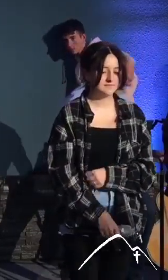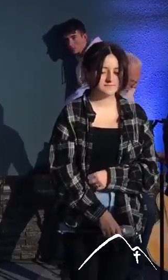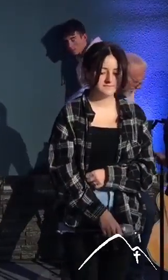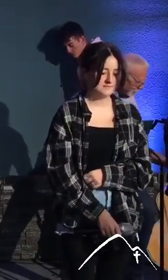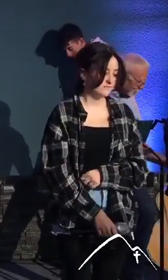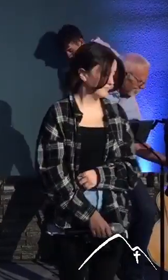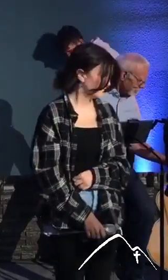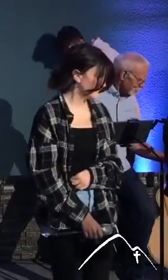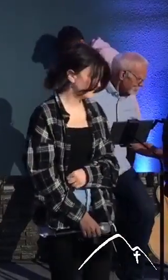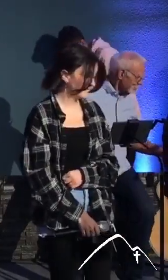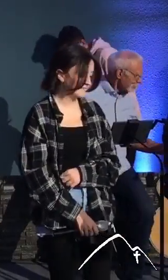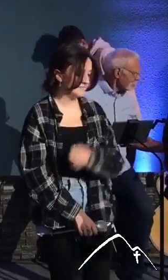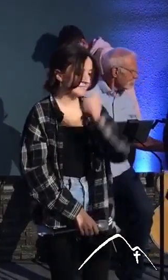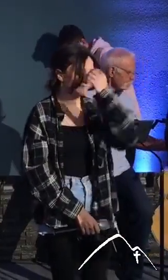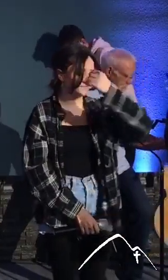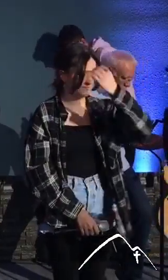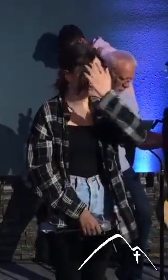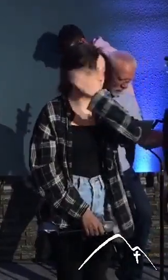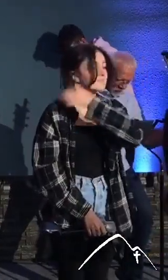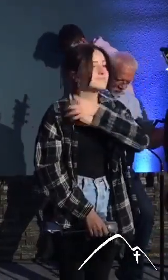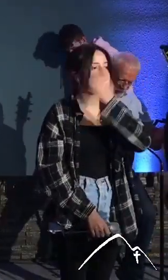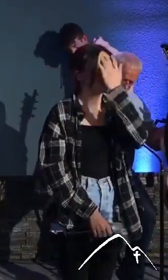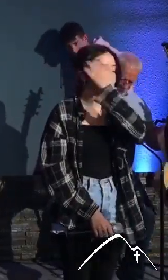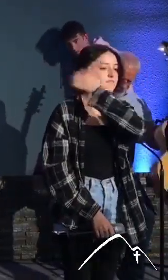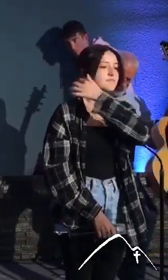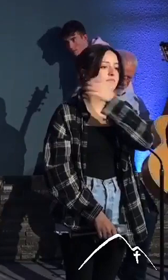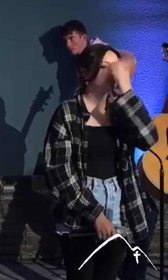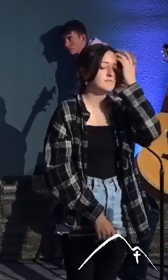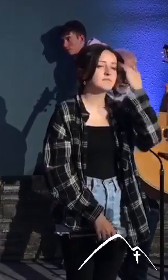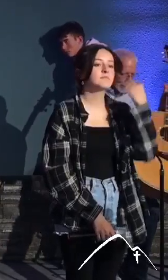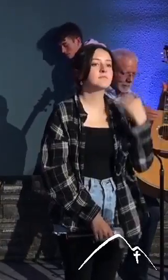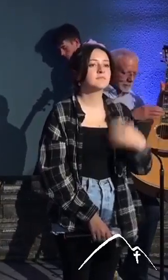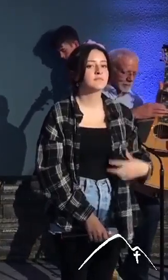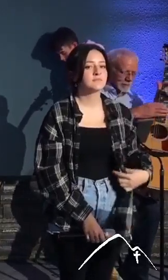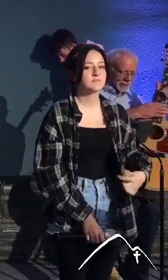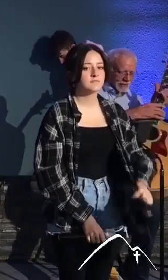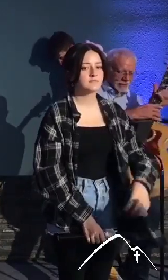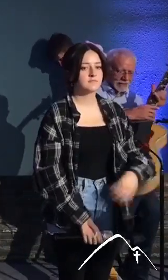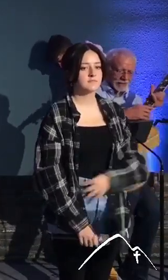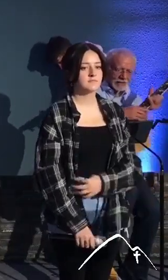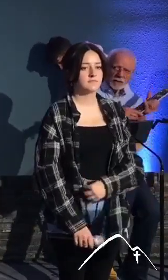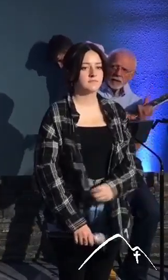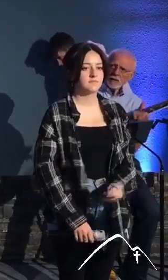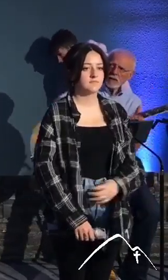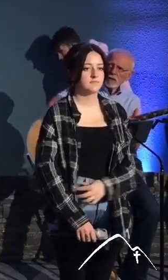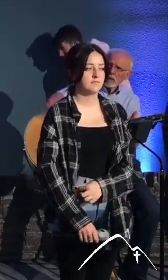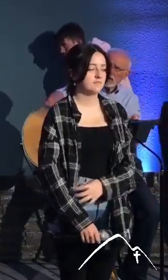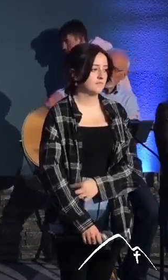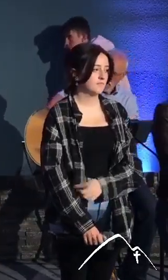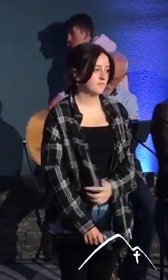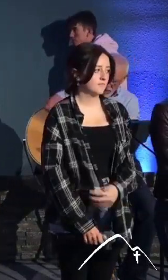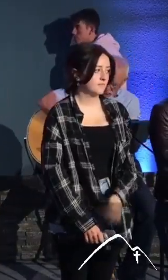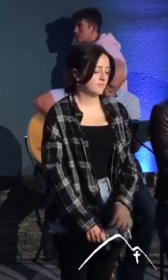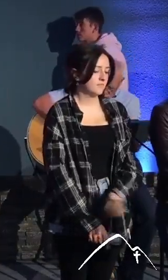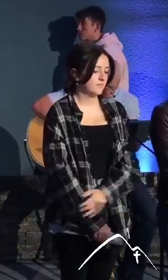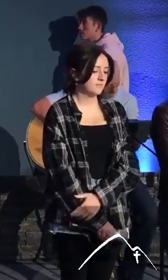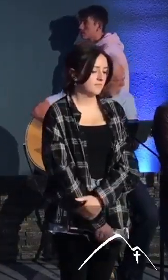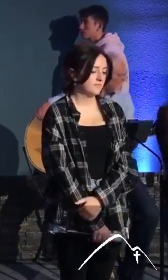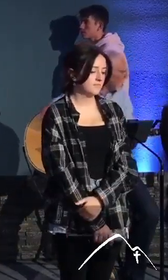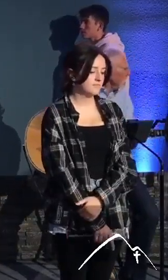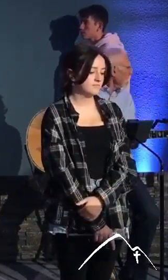Lord, we didn't see it in verse number 8 of chapter 15. But Lord, your word says in verse